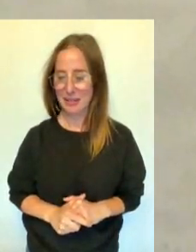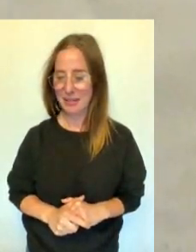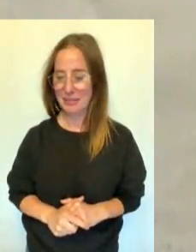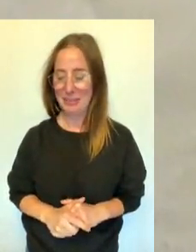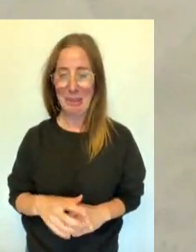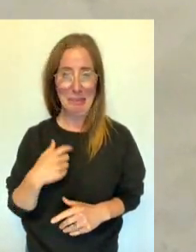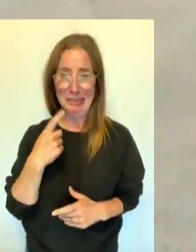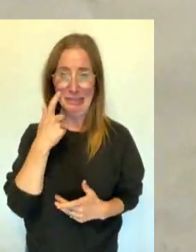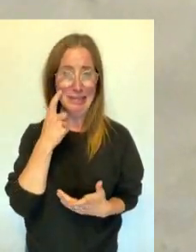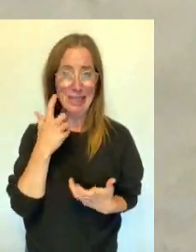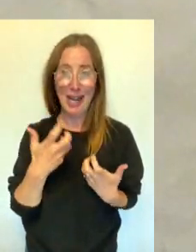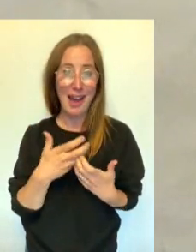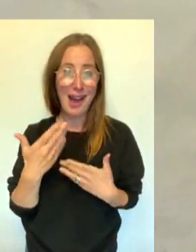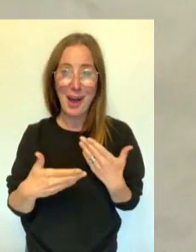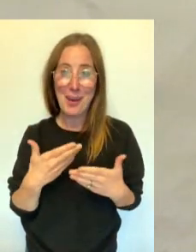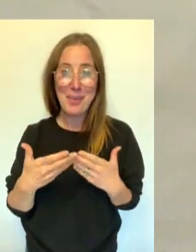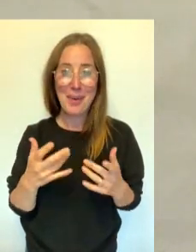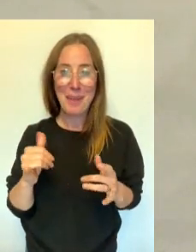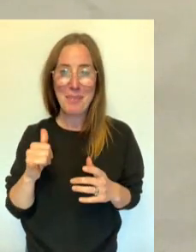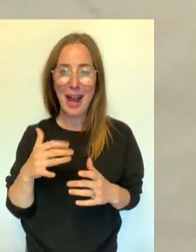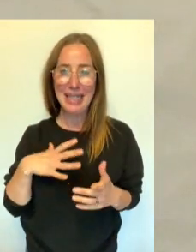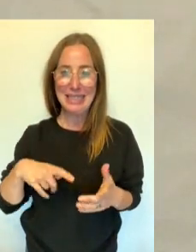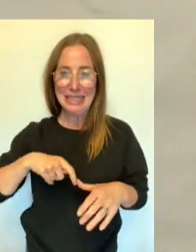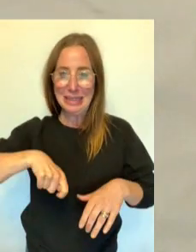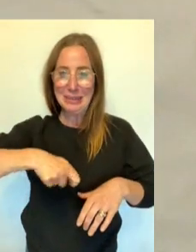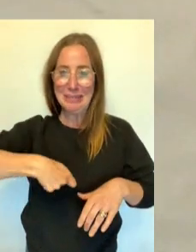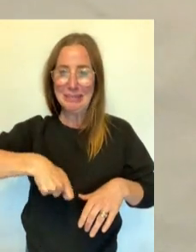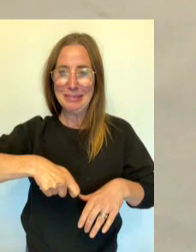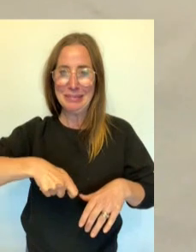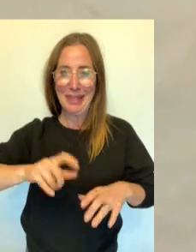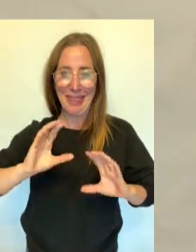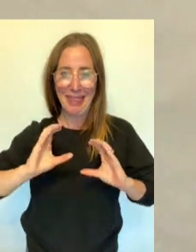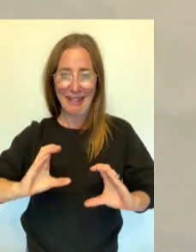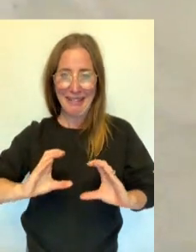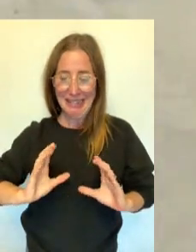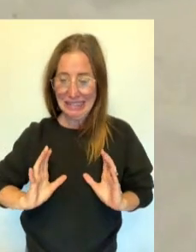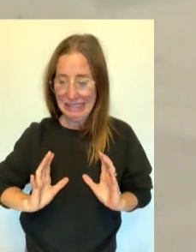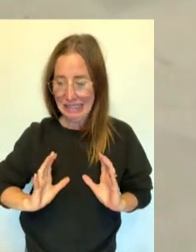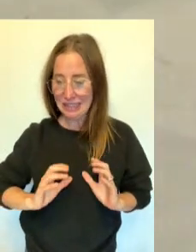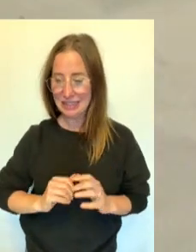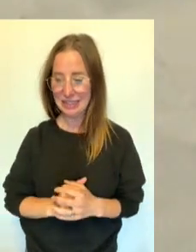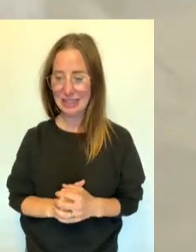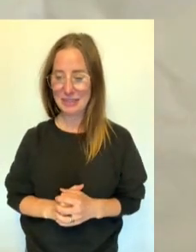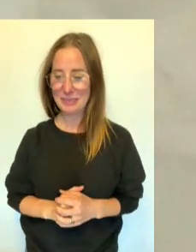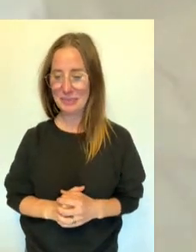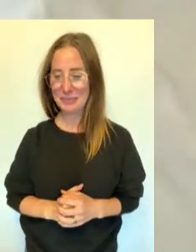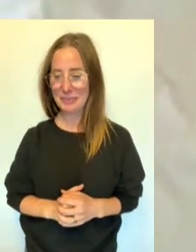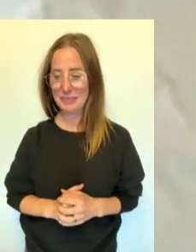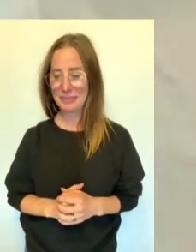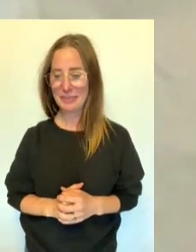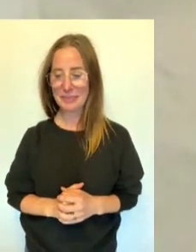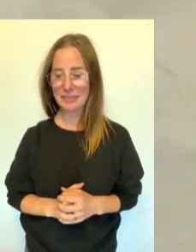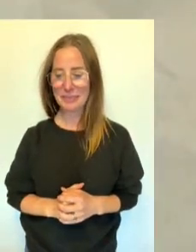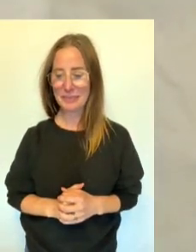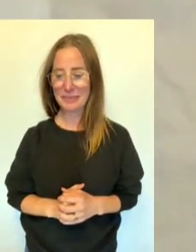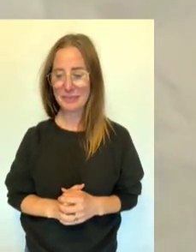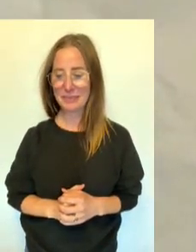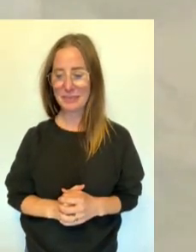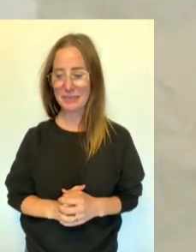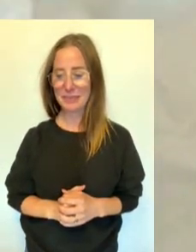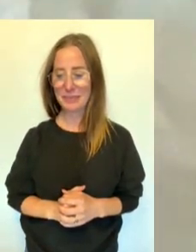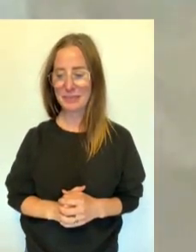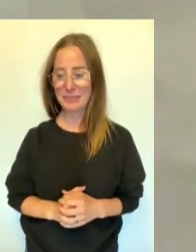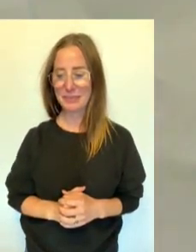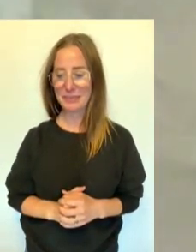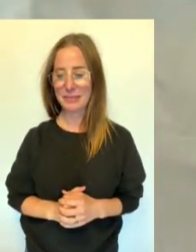And we'll see how it goes. It might need a good mix because that is quite dodgy, as you can see.